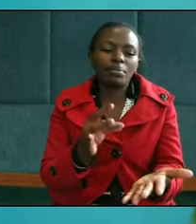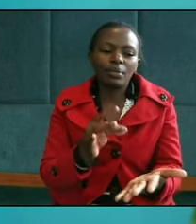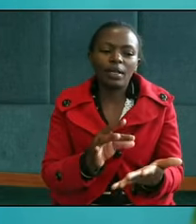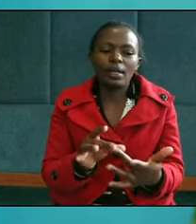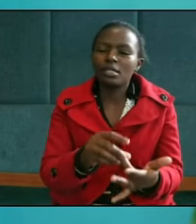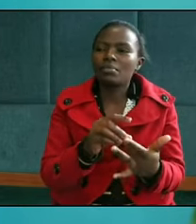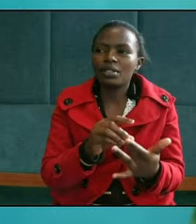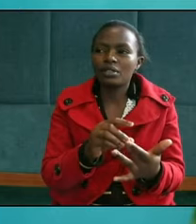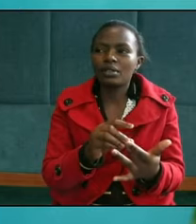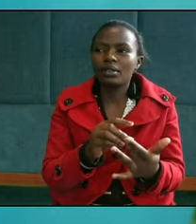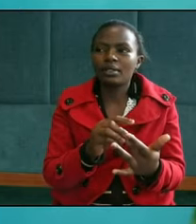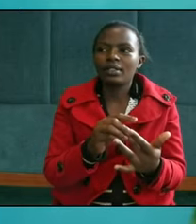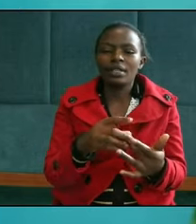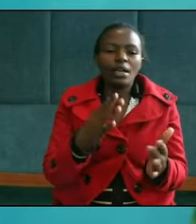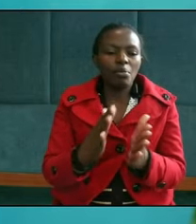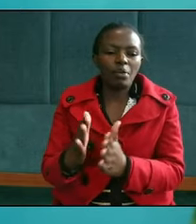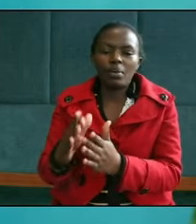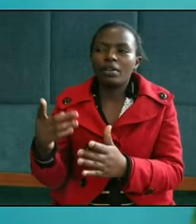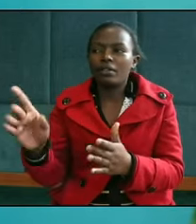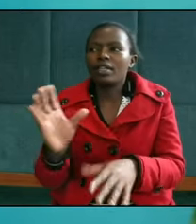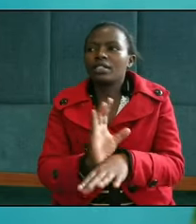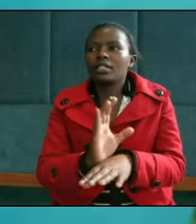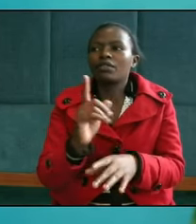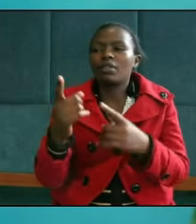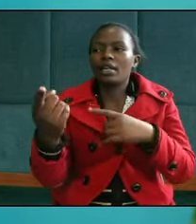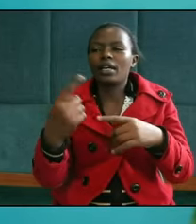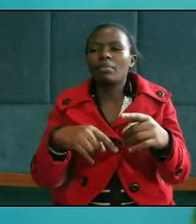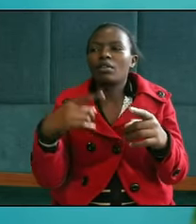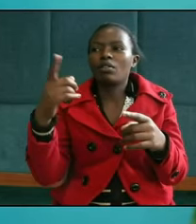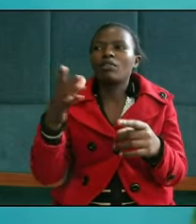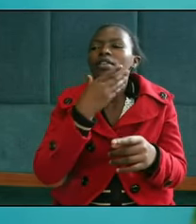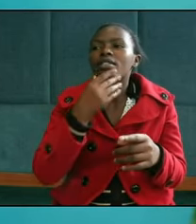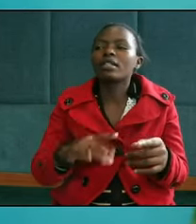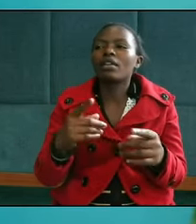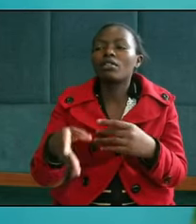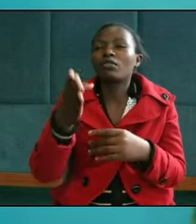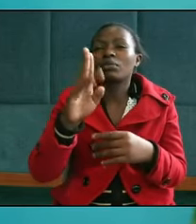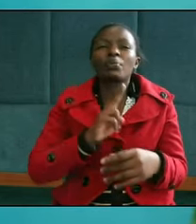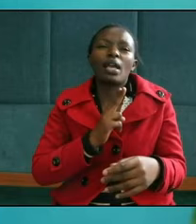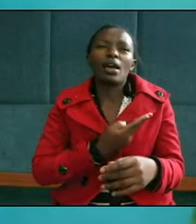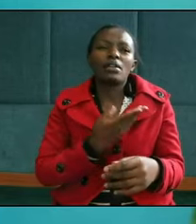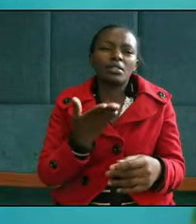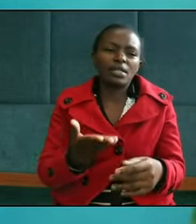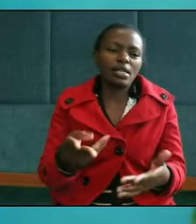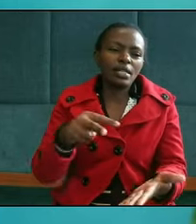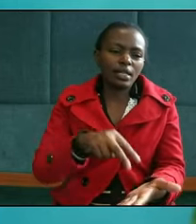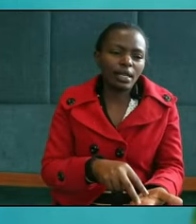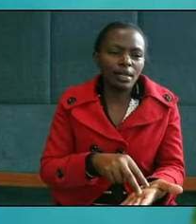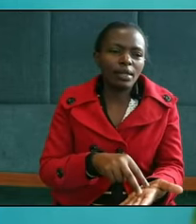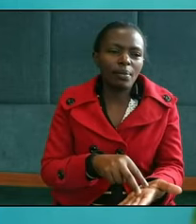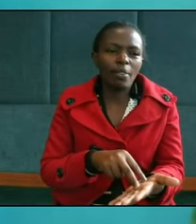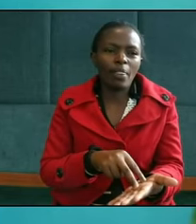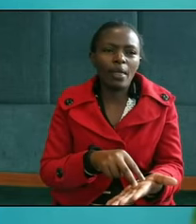promised to prepare the church for the coming of the Son of Man." And we are standing at the borders of eternity. We